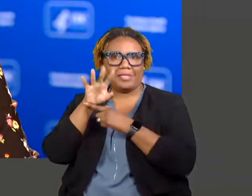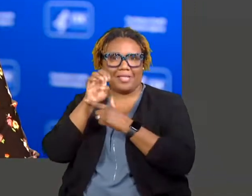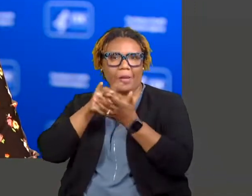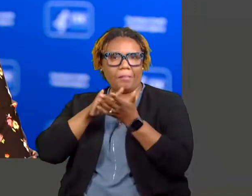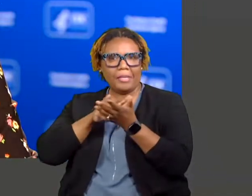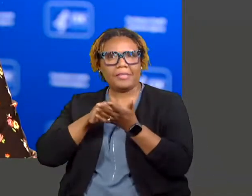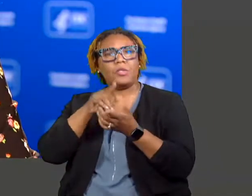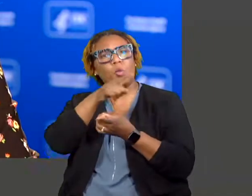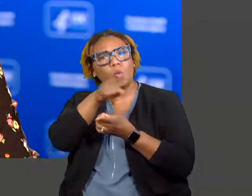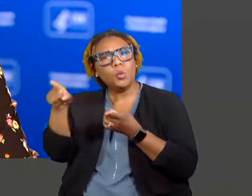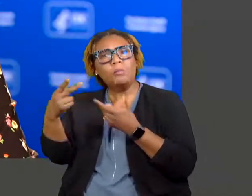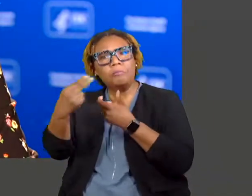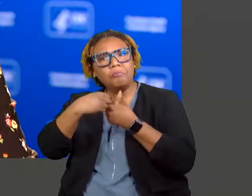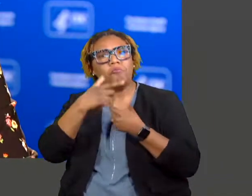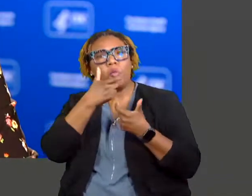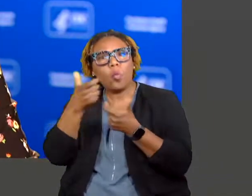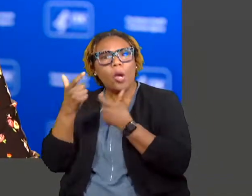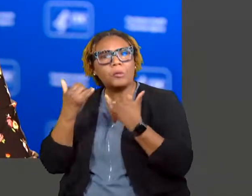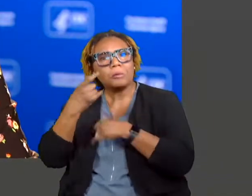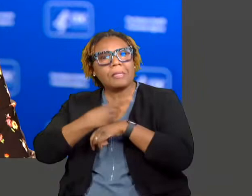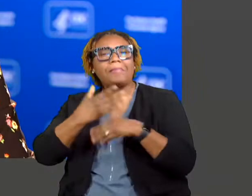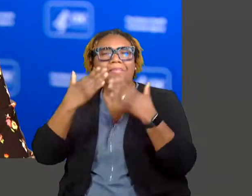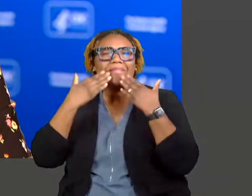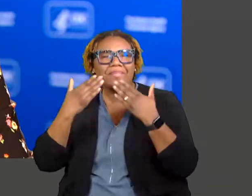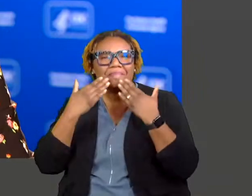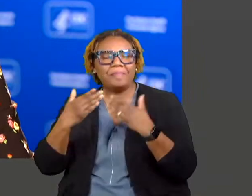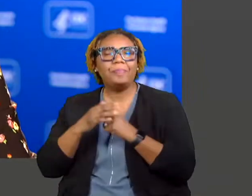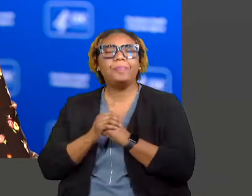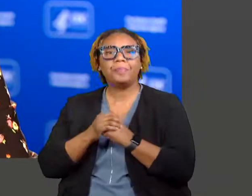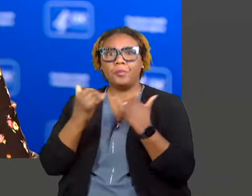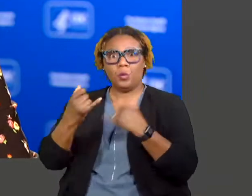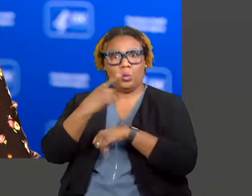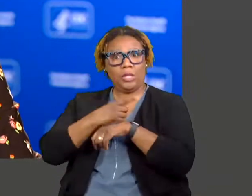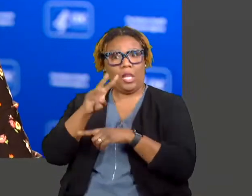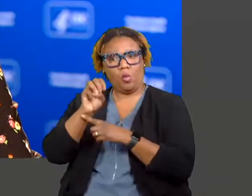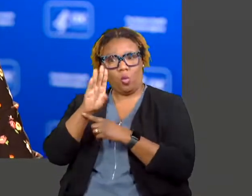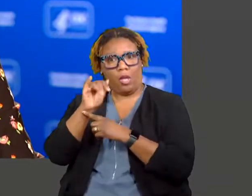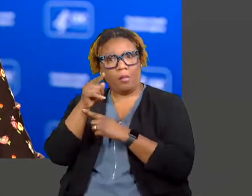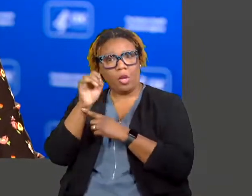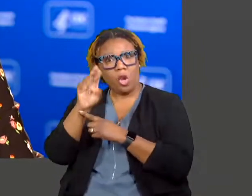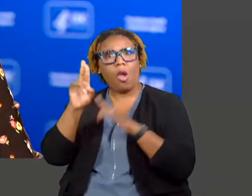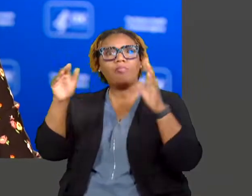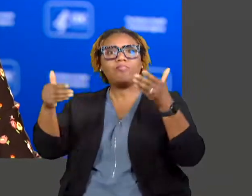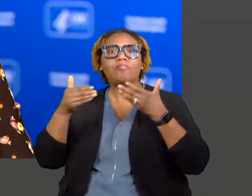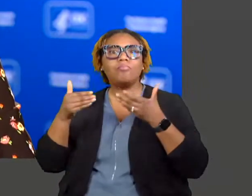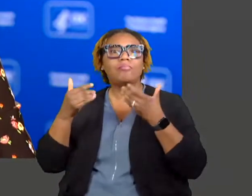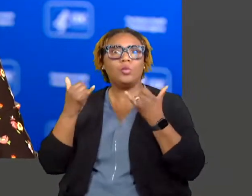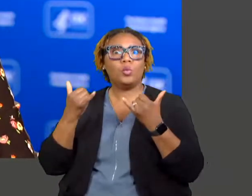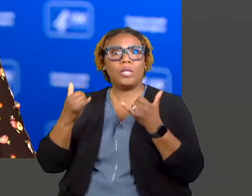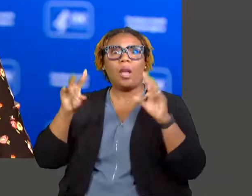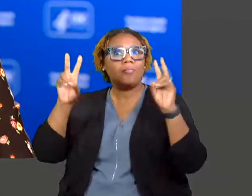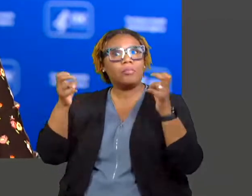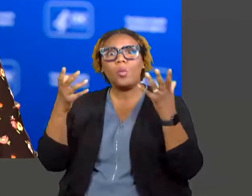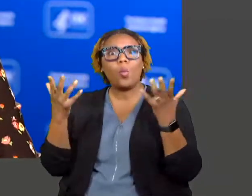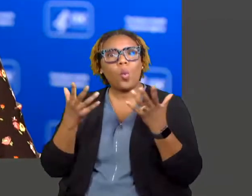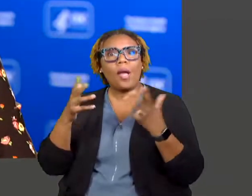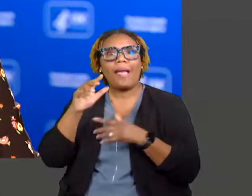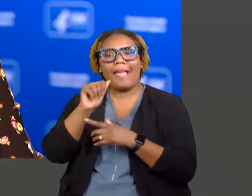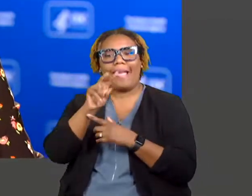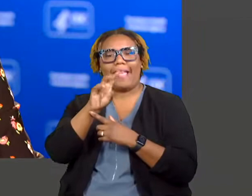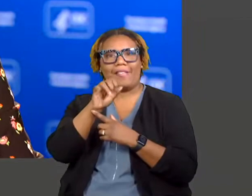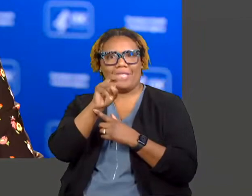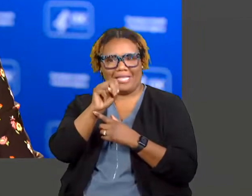today. I'd like to welcome you to today's webinar, where we will talk about avian influenza, or bird flu, and